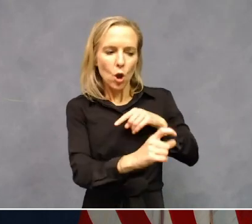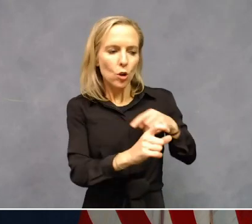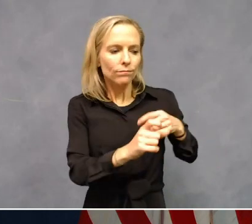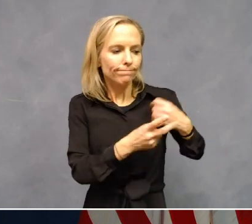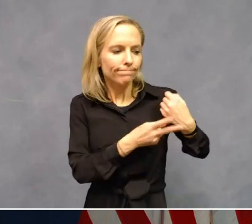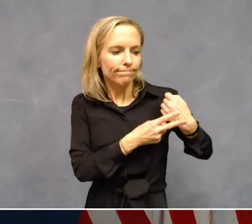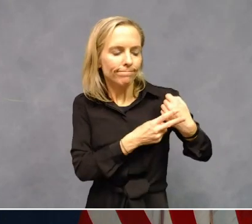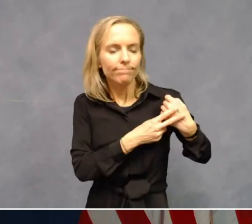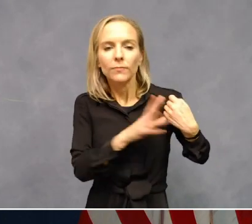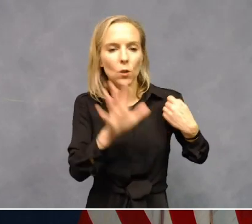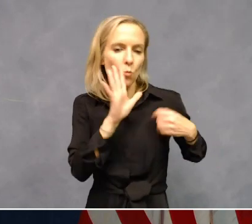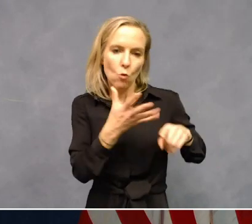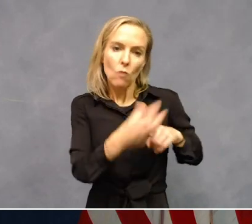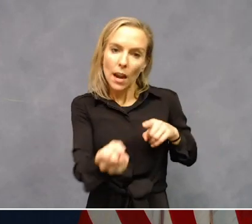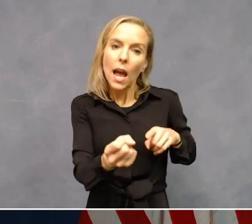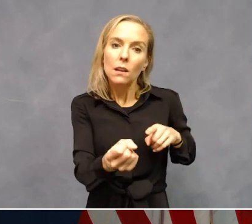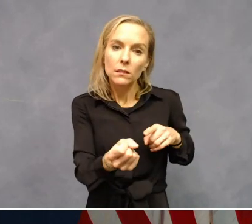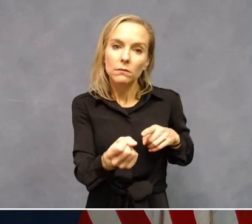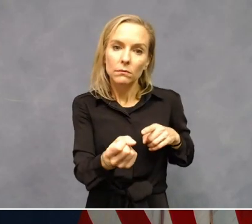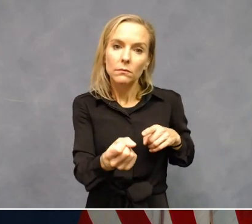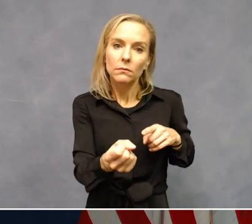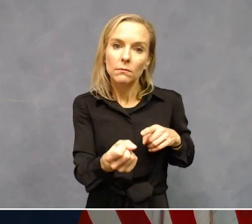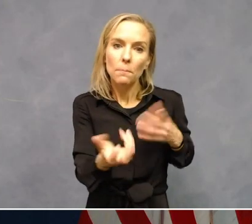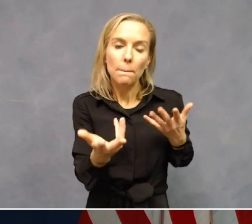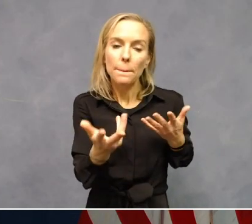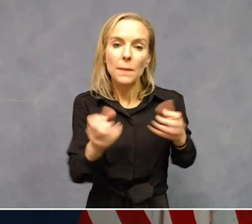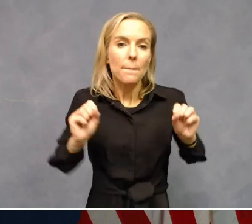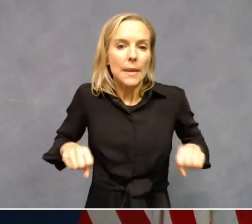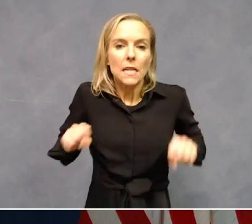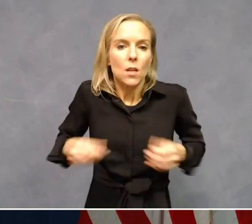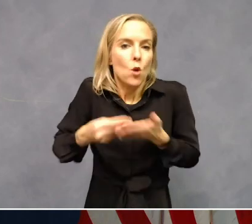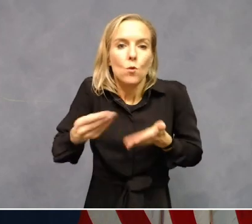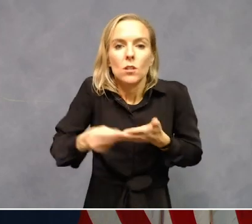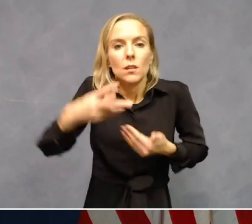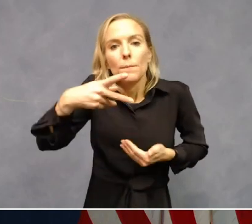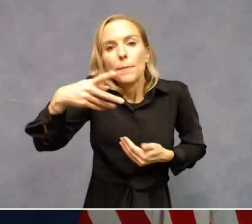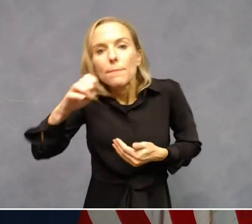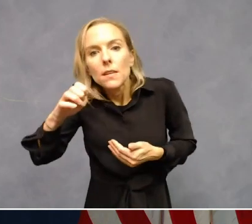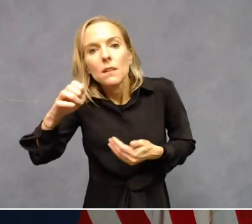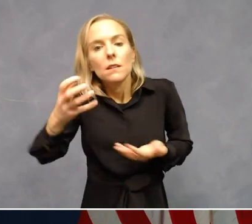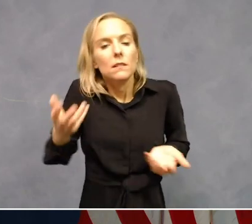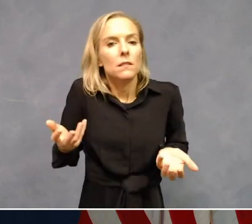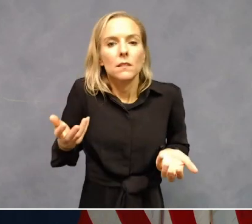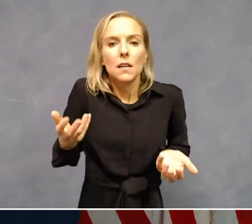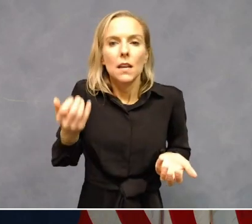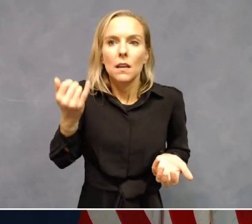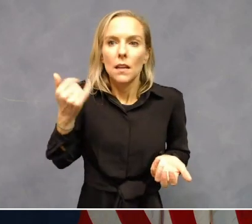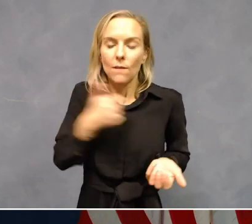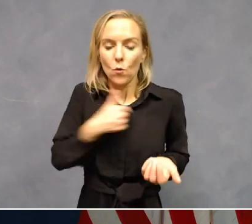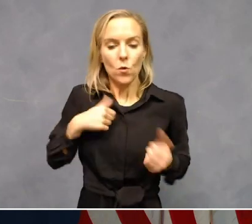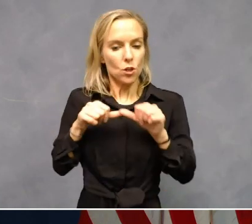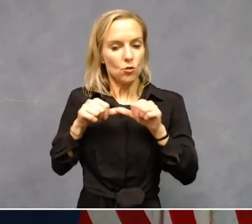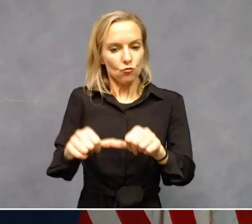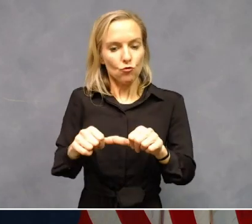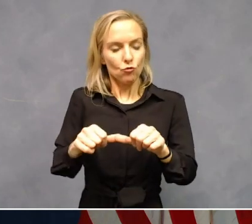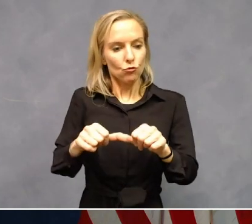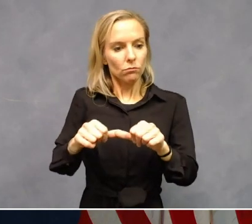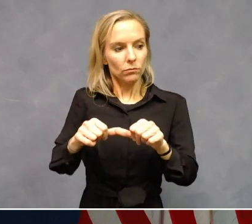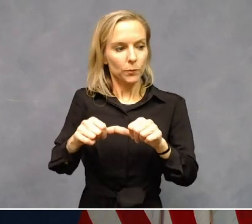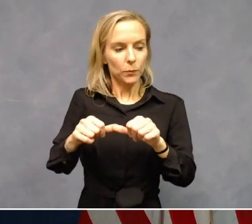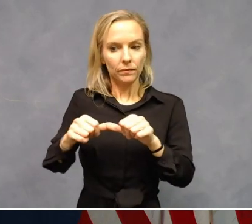that'll run out. Ability to purchase PPE, if we are continuing to surge in that,